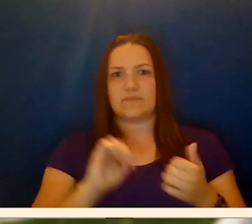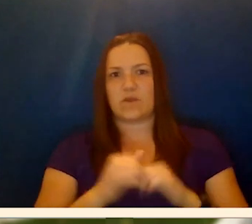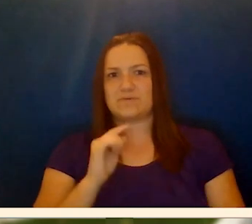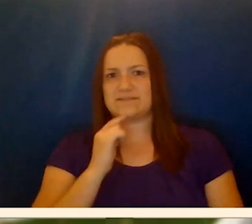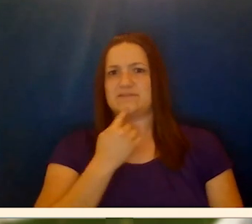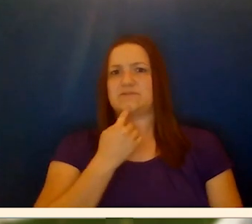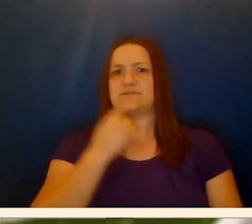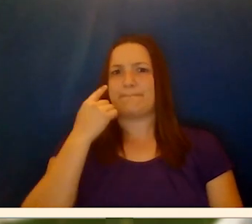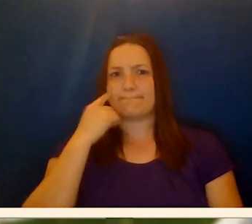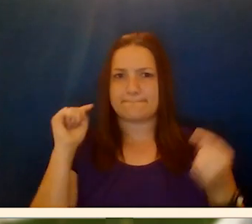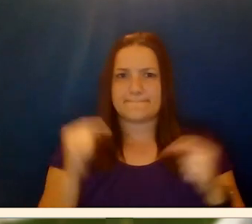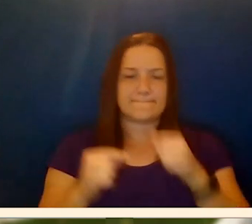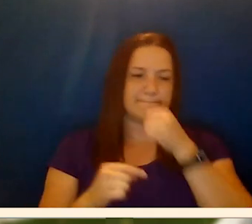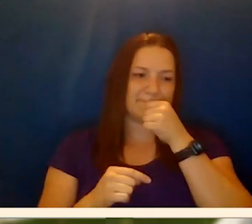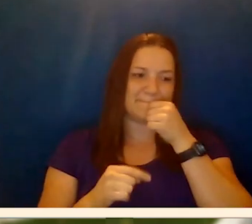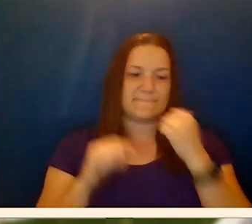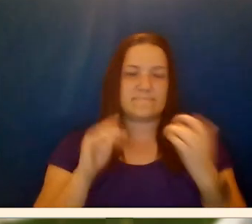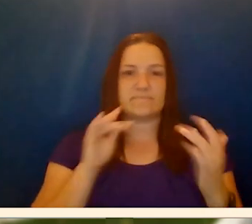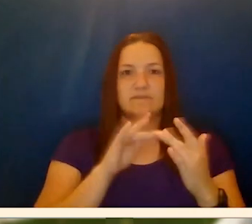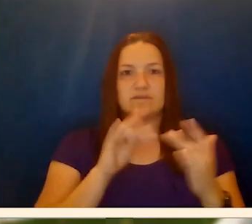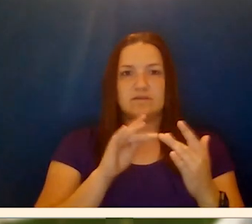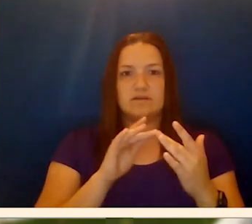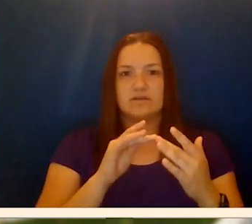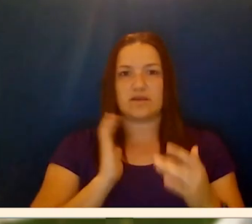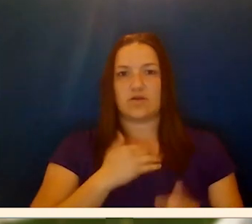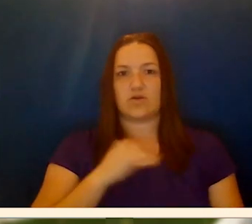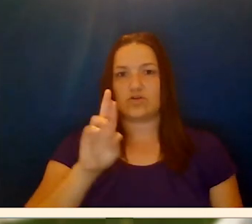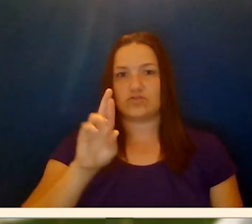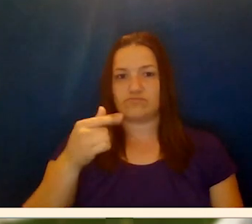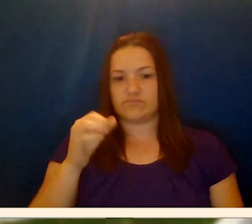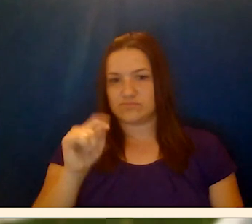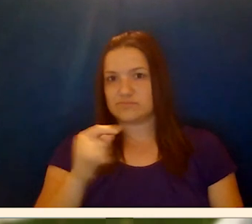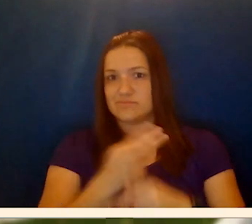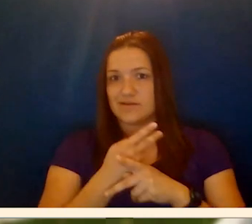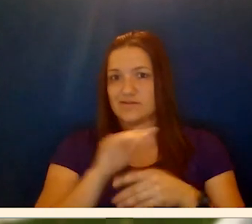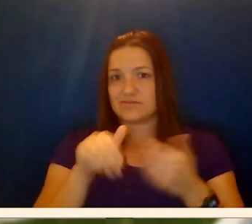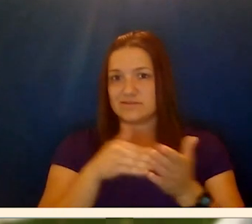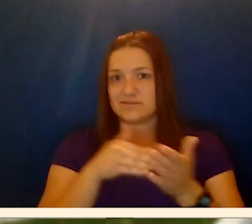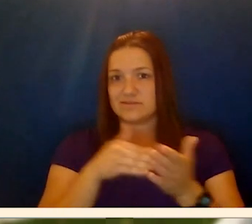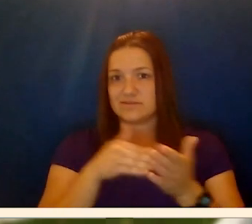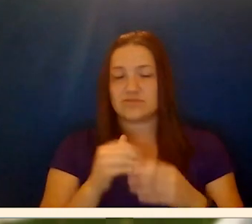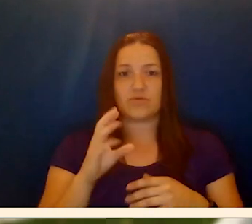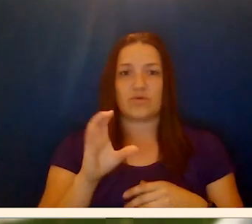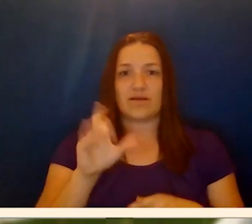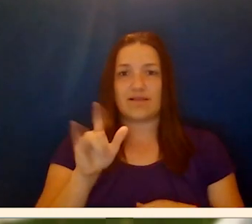their injury is, maybe contact one of our urgent care centers or one of our clinics to, you know, talk to a